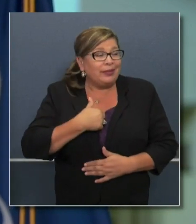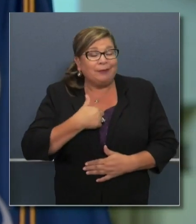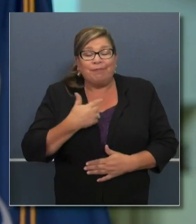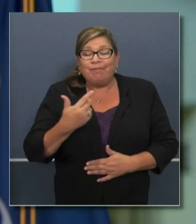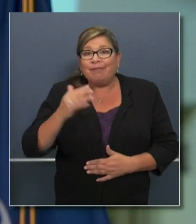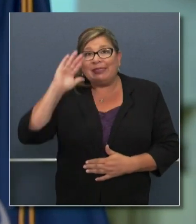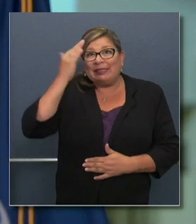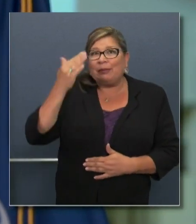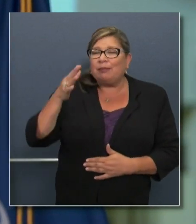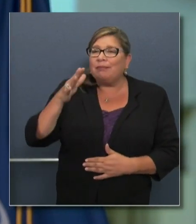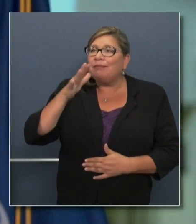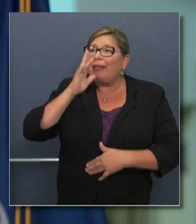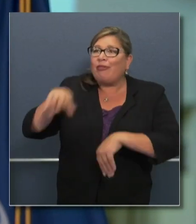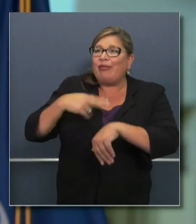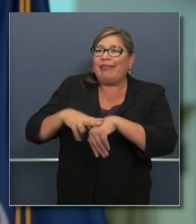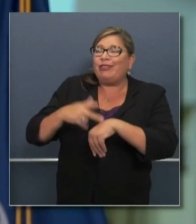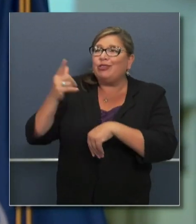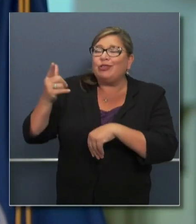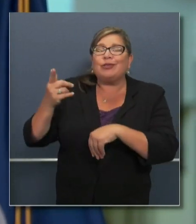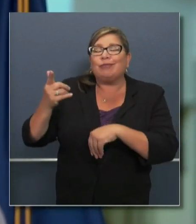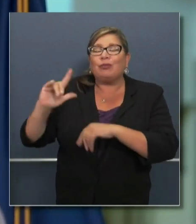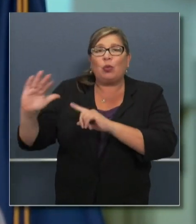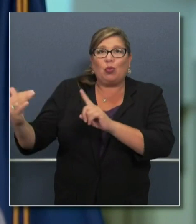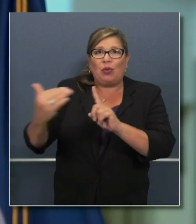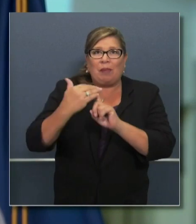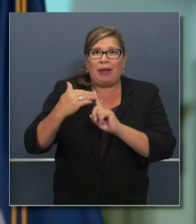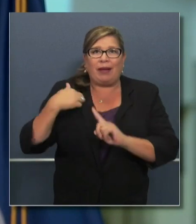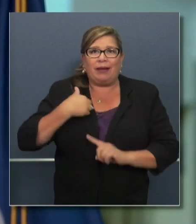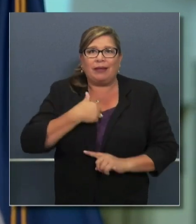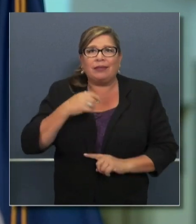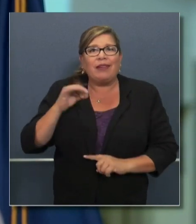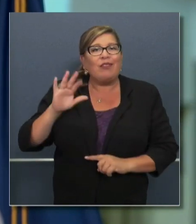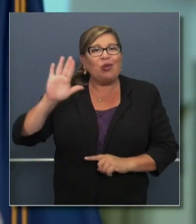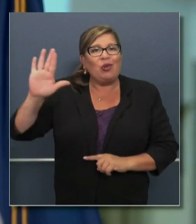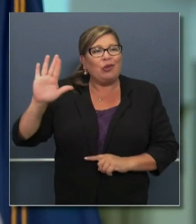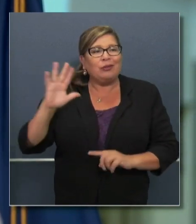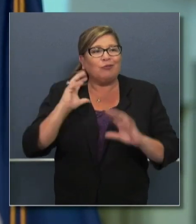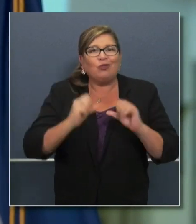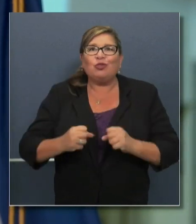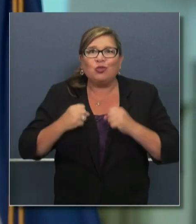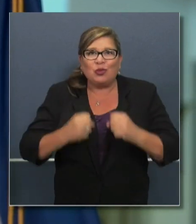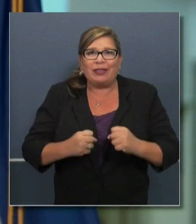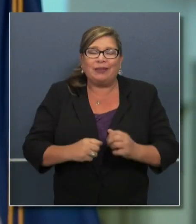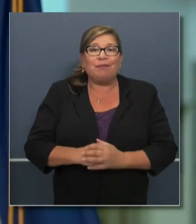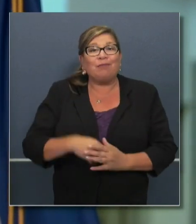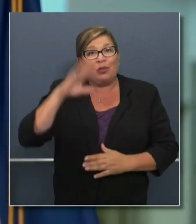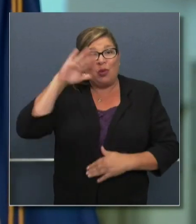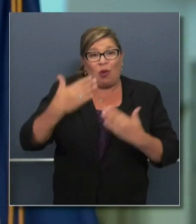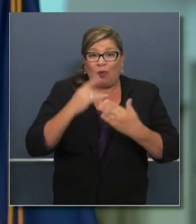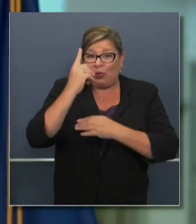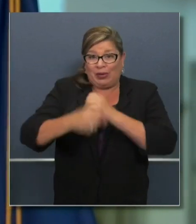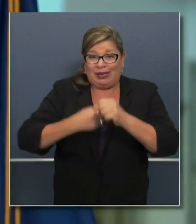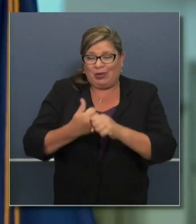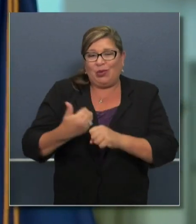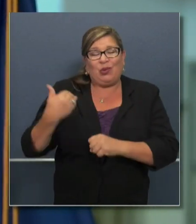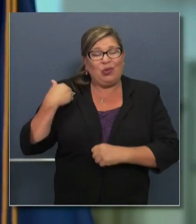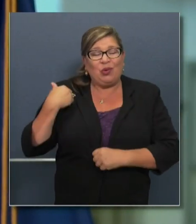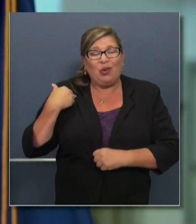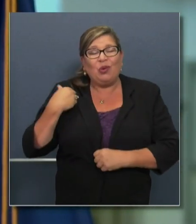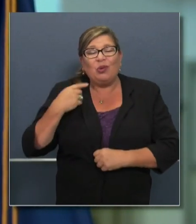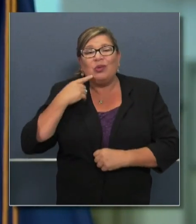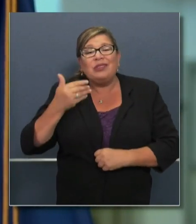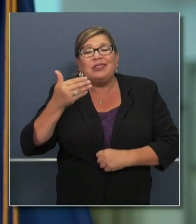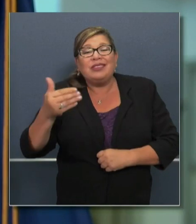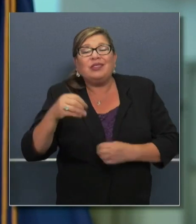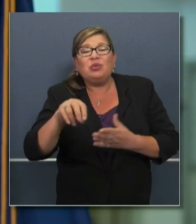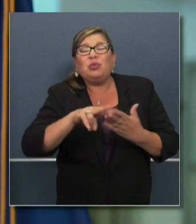sure we were reminded of her fury. Almost a year ago, in 2 weeks, we had a major